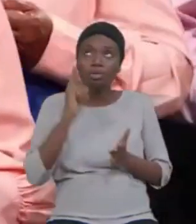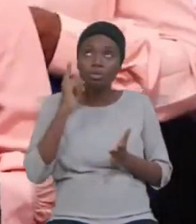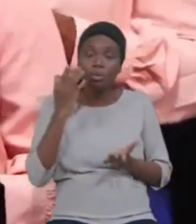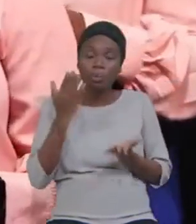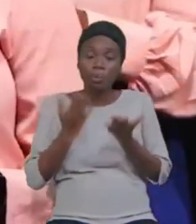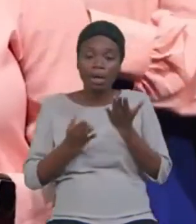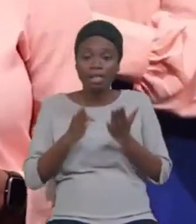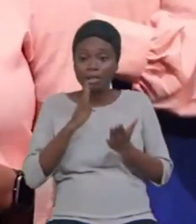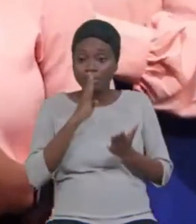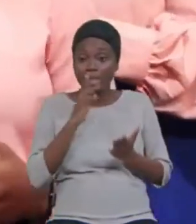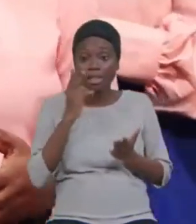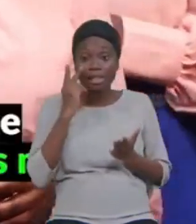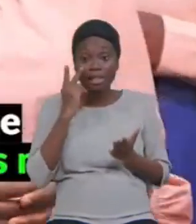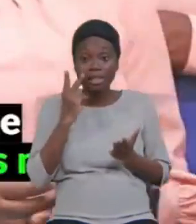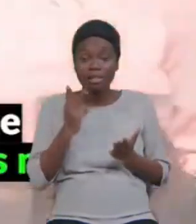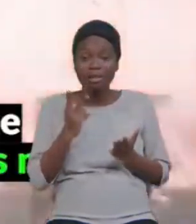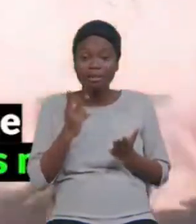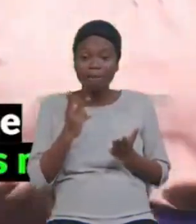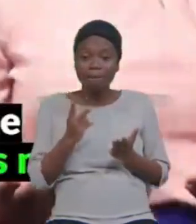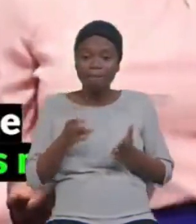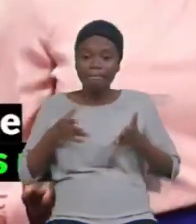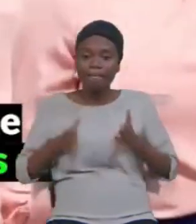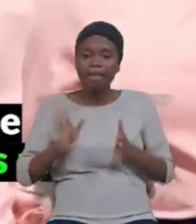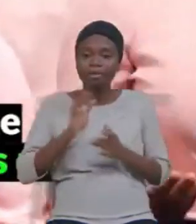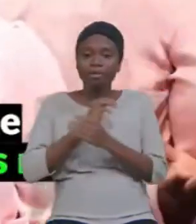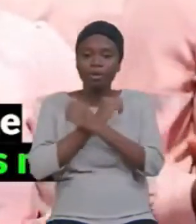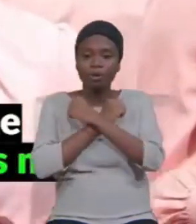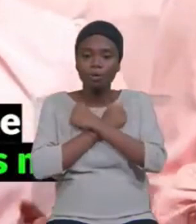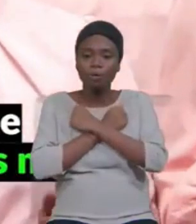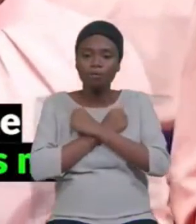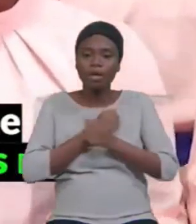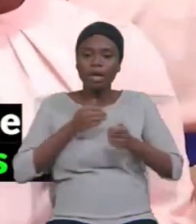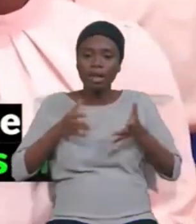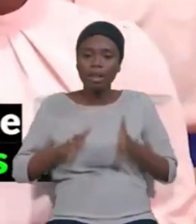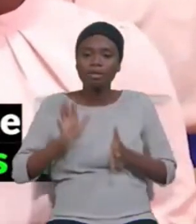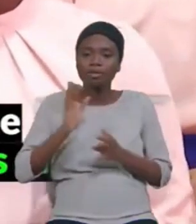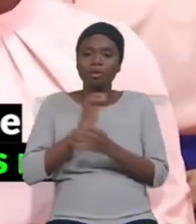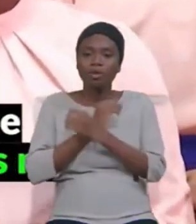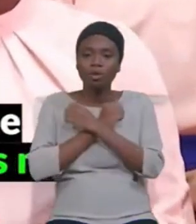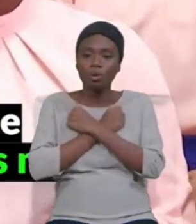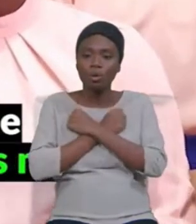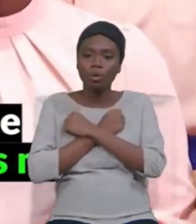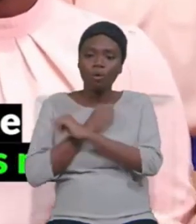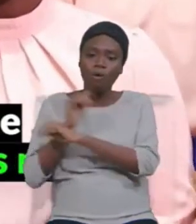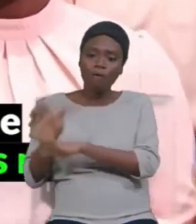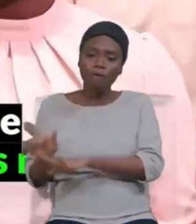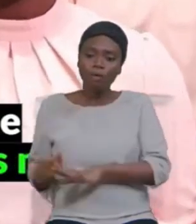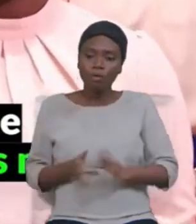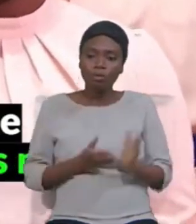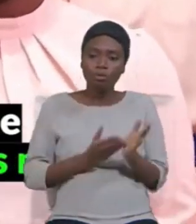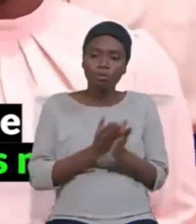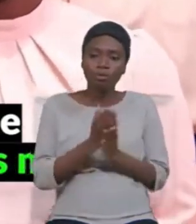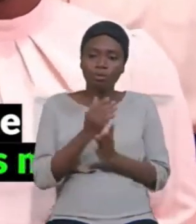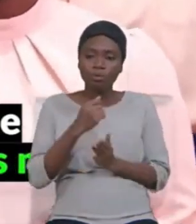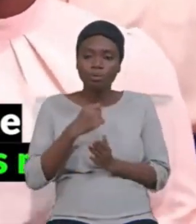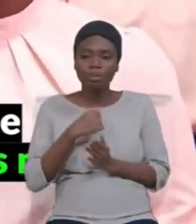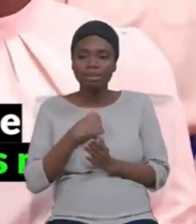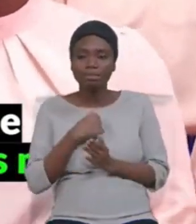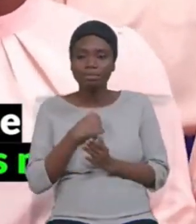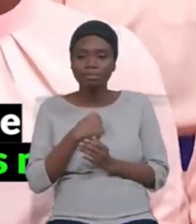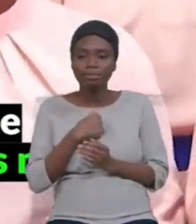you might be seen. Let your love Let your love flow through